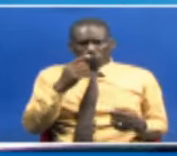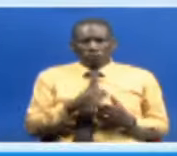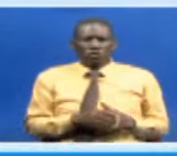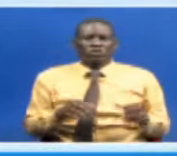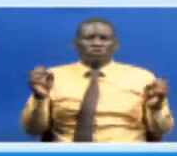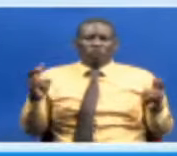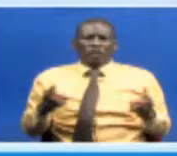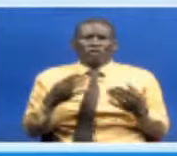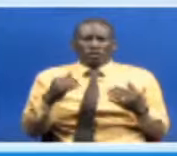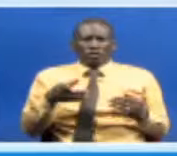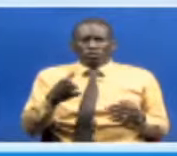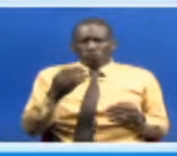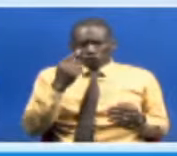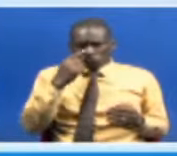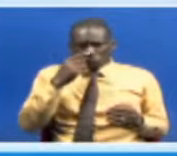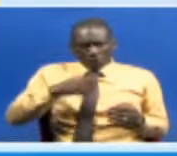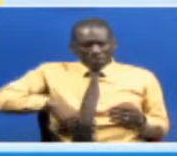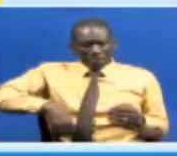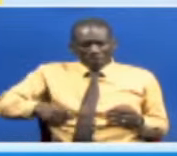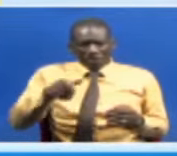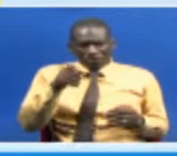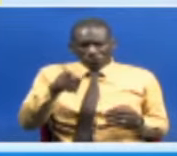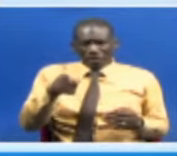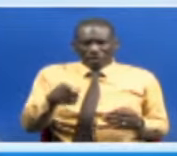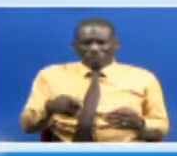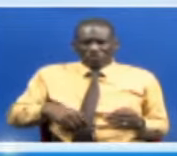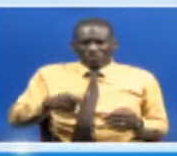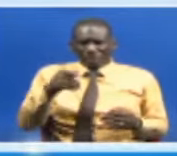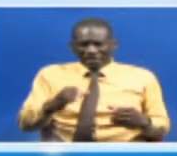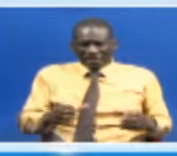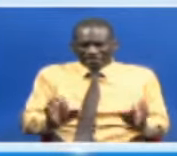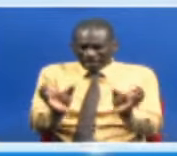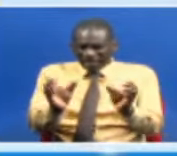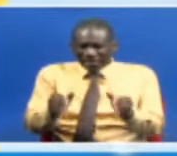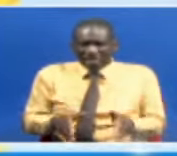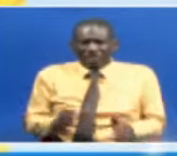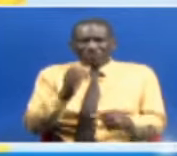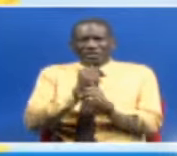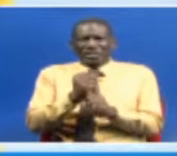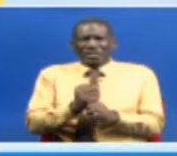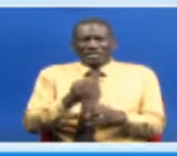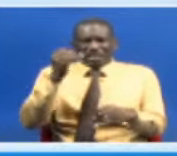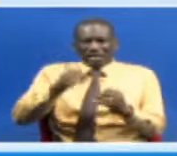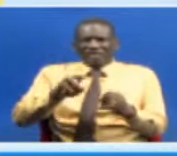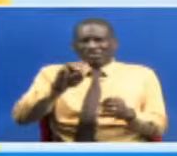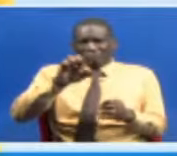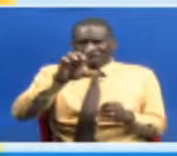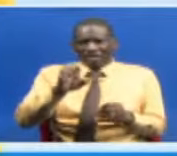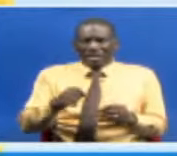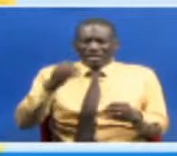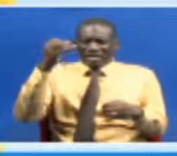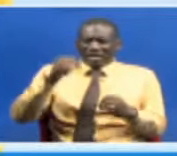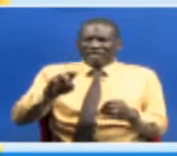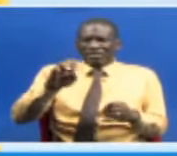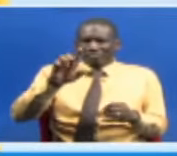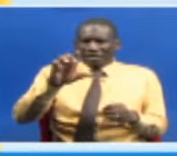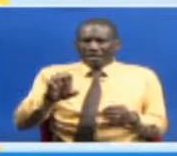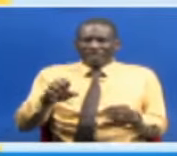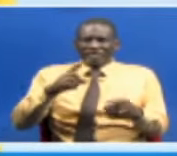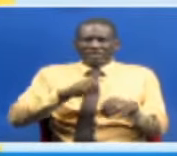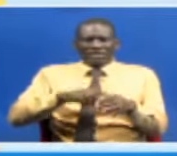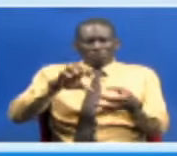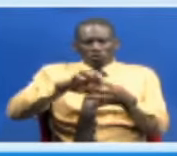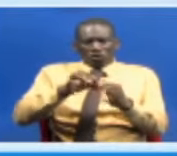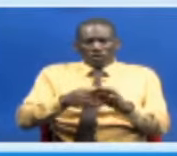so will these homes be paying for this gas the way it's done under the last mile? Because last mile, once you connect on last mile, there's some